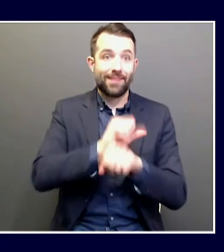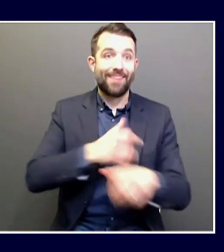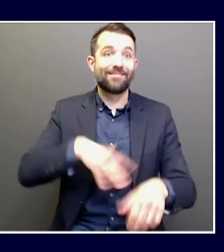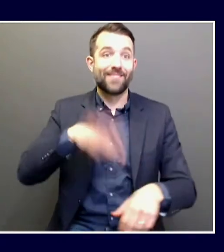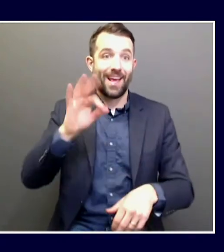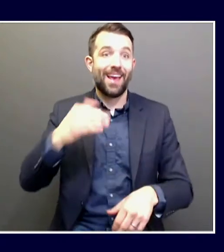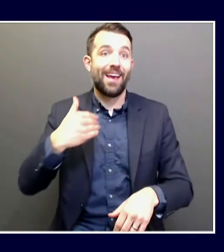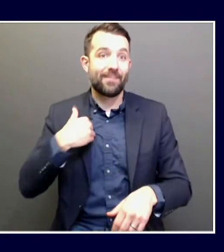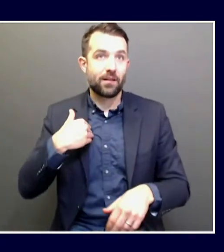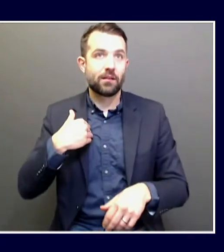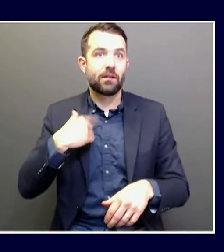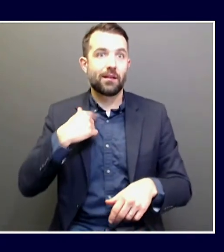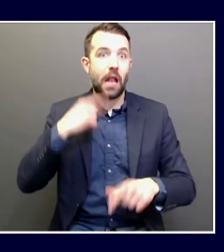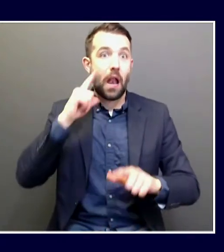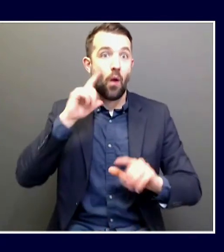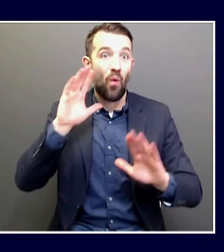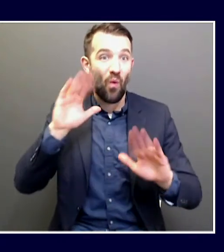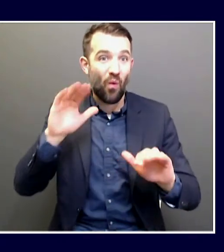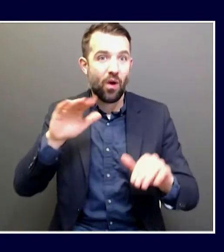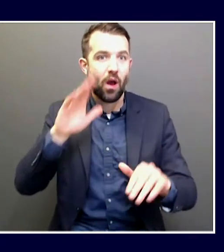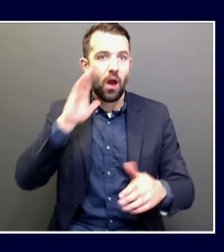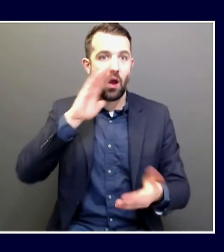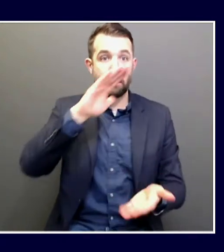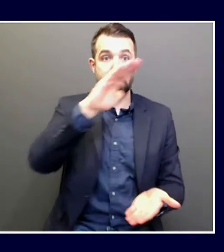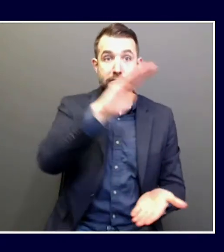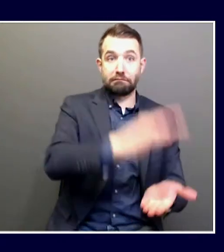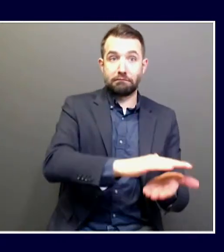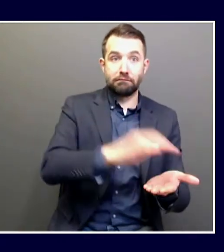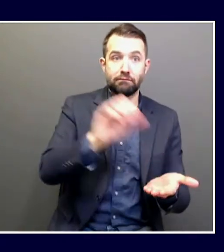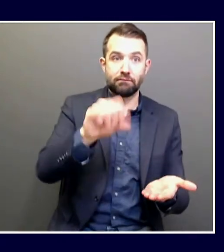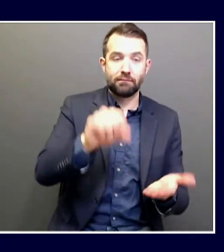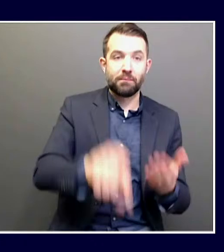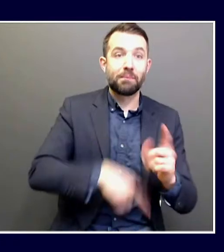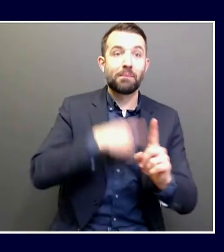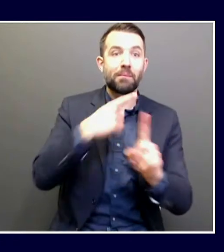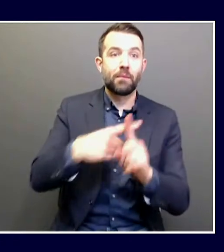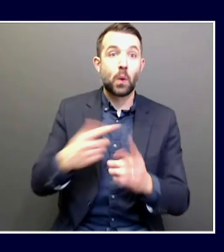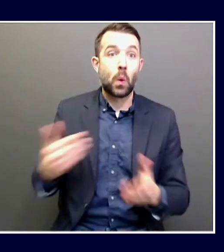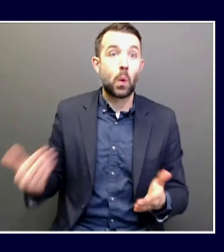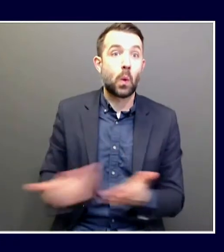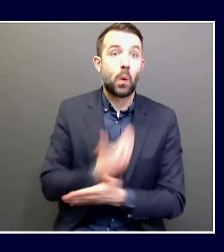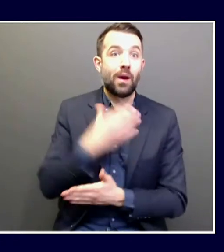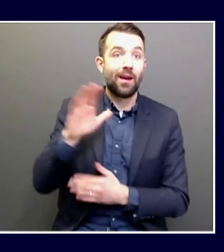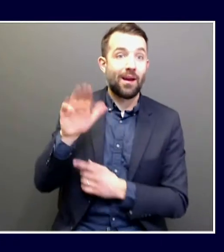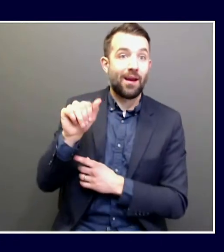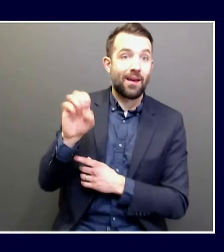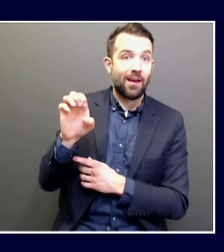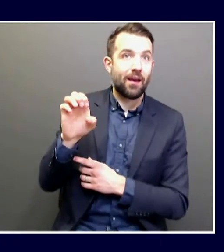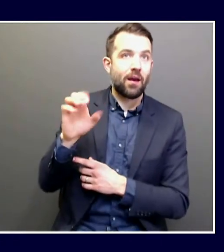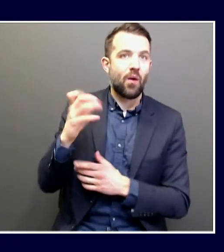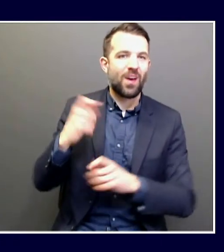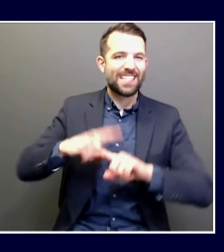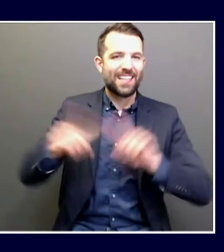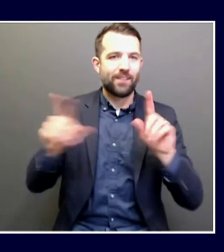will continue to be a function of what our team can process. Right.